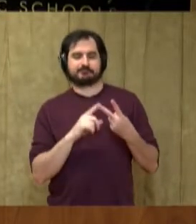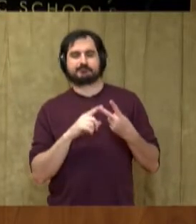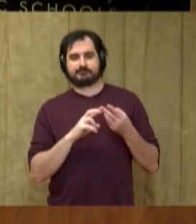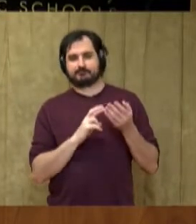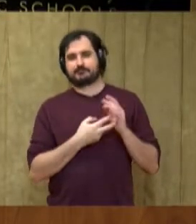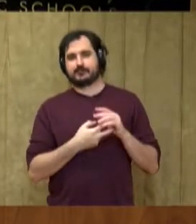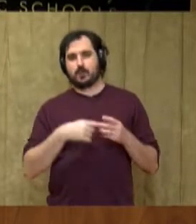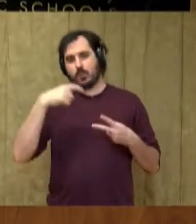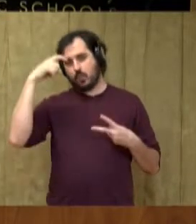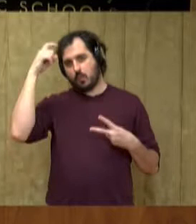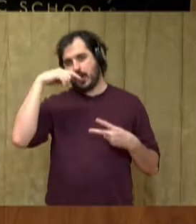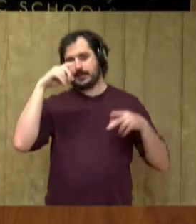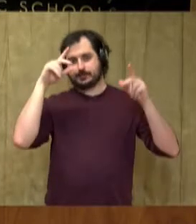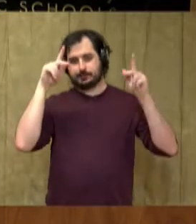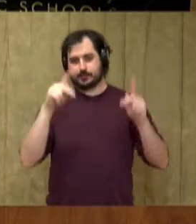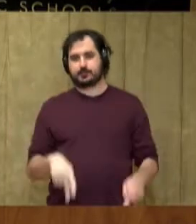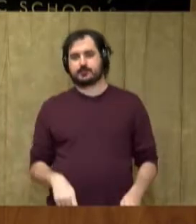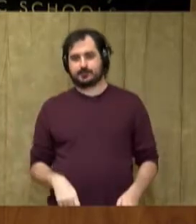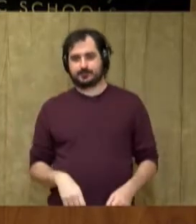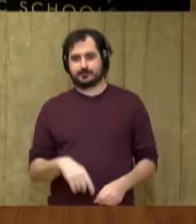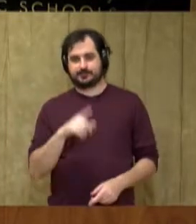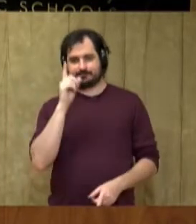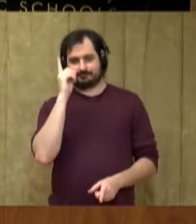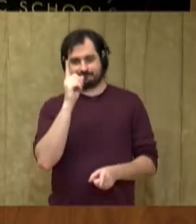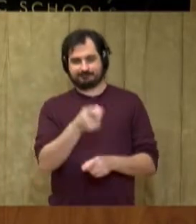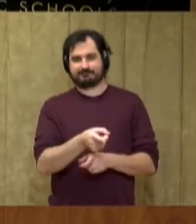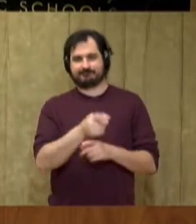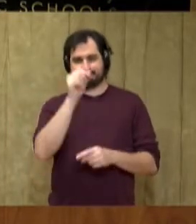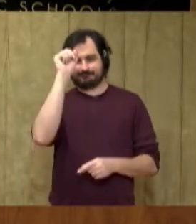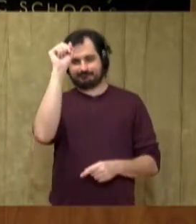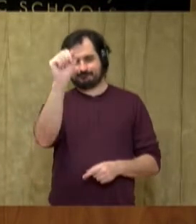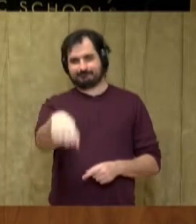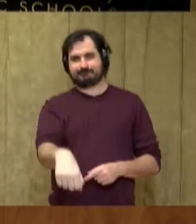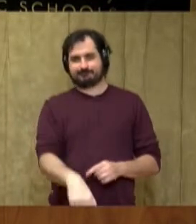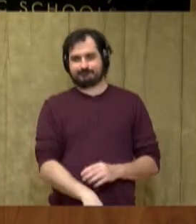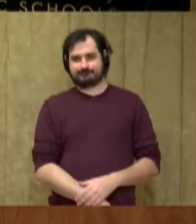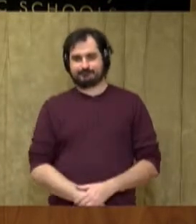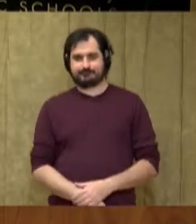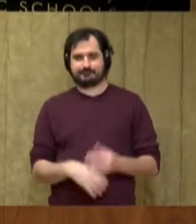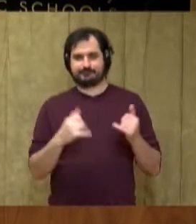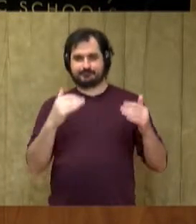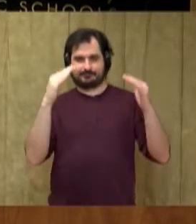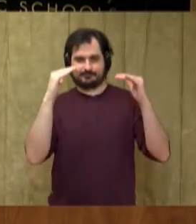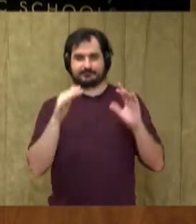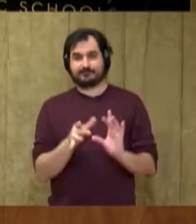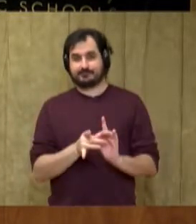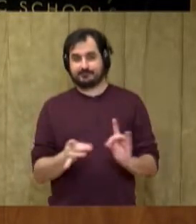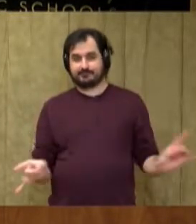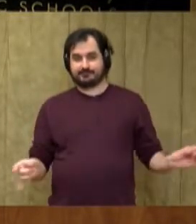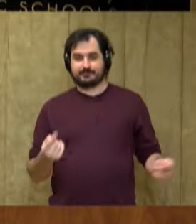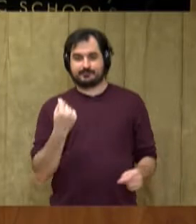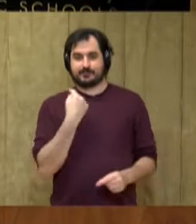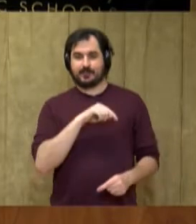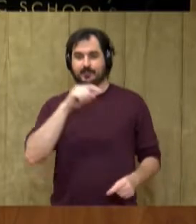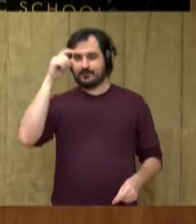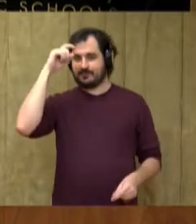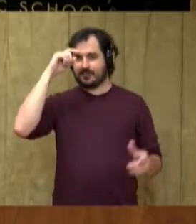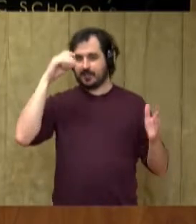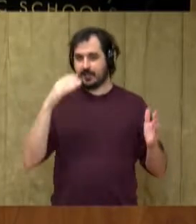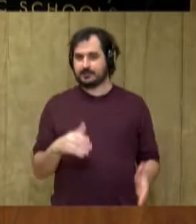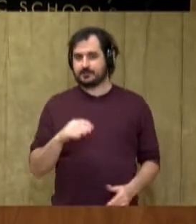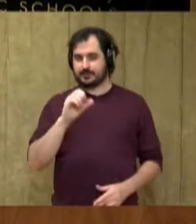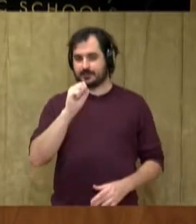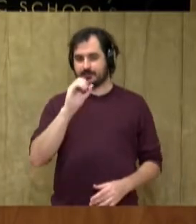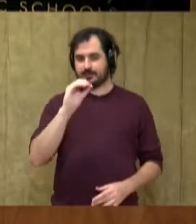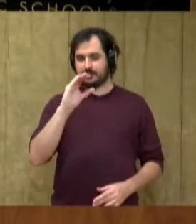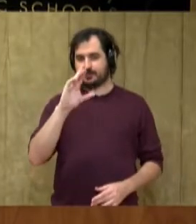wise. Yes, good job. Let's look at it in a sentence. The philosopher Socrates once said,